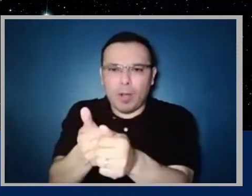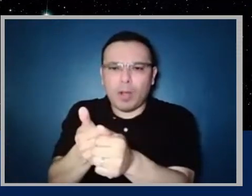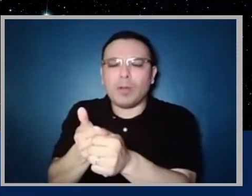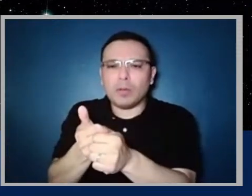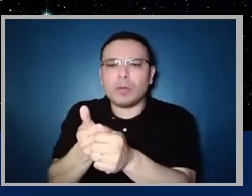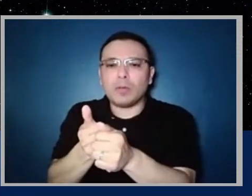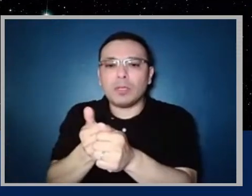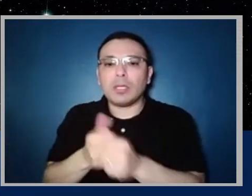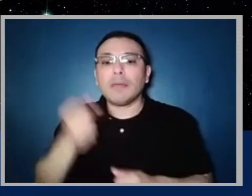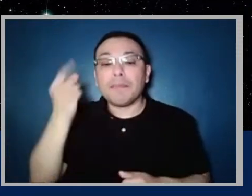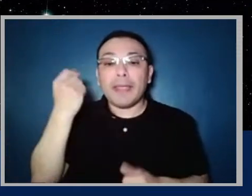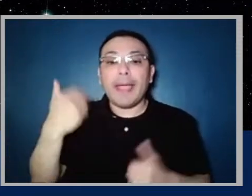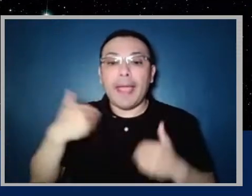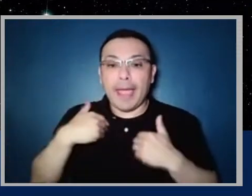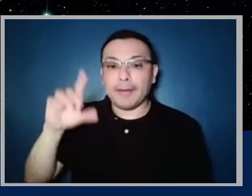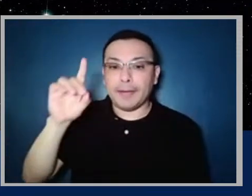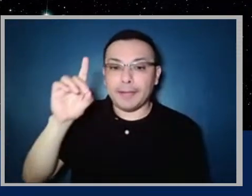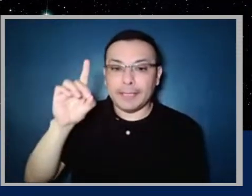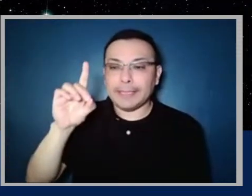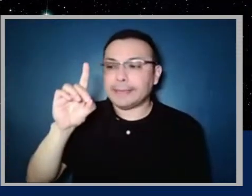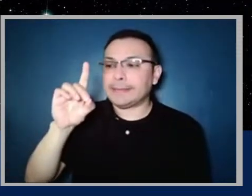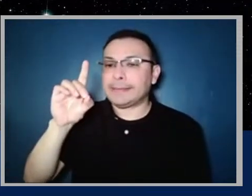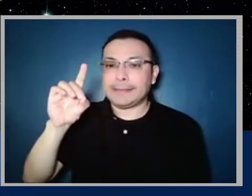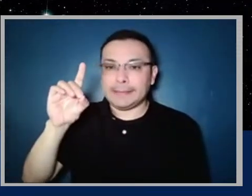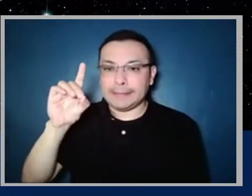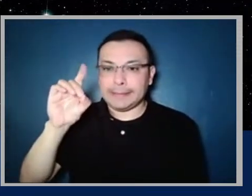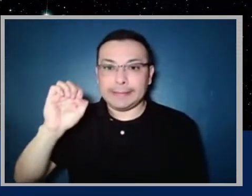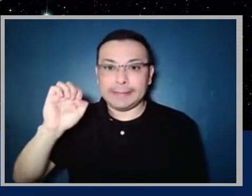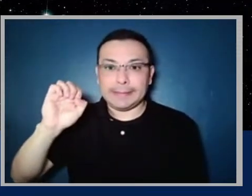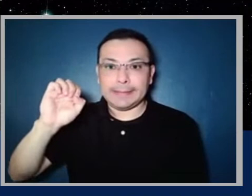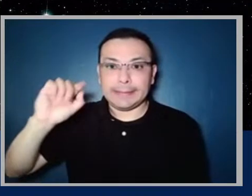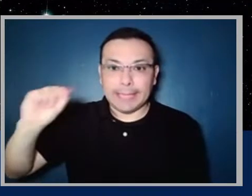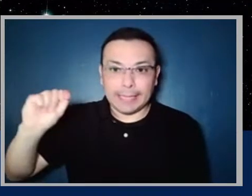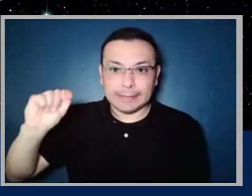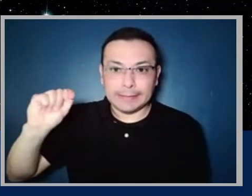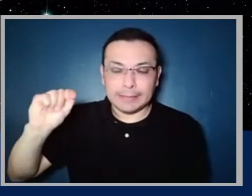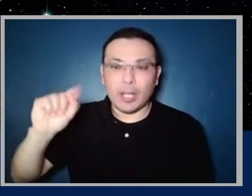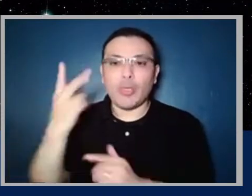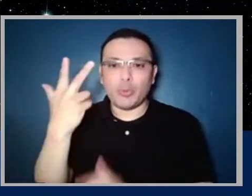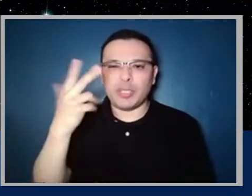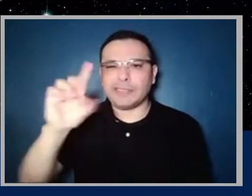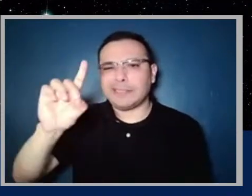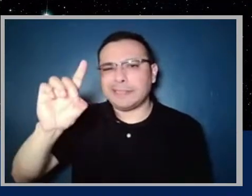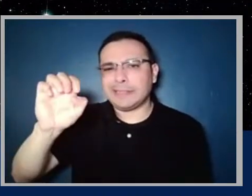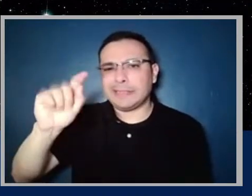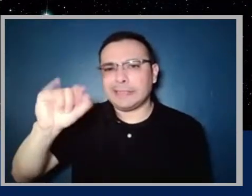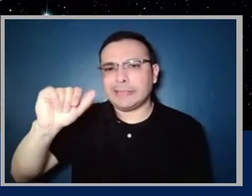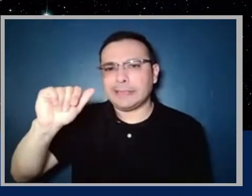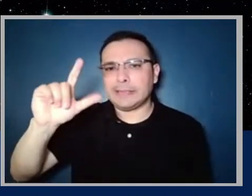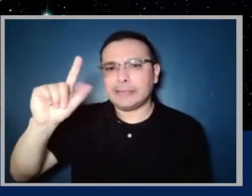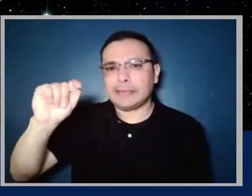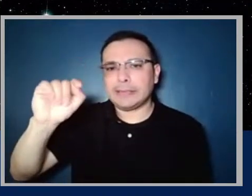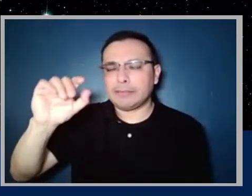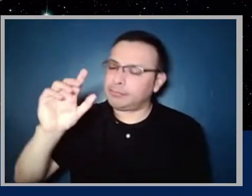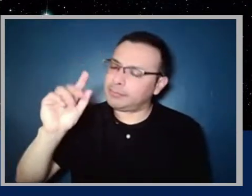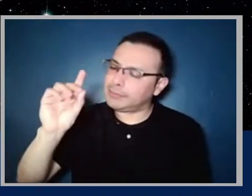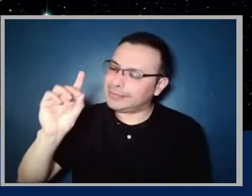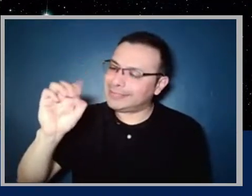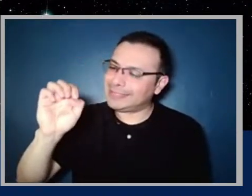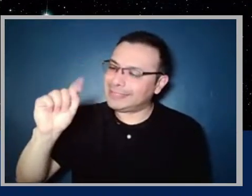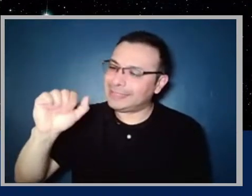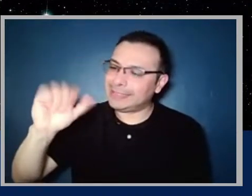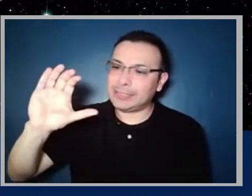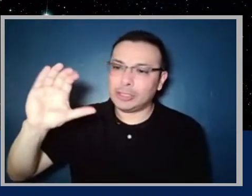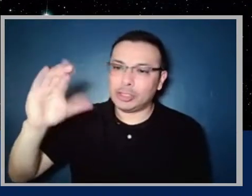DET 3, which is Detachment 3 of the Department of Defense with 1st Air Force, on standby at 3 different locations around